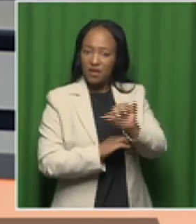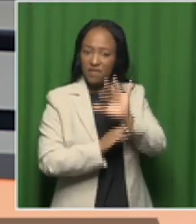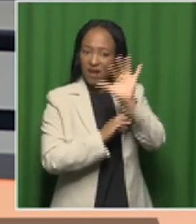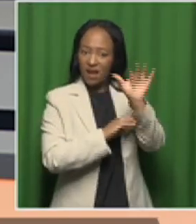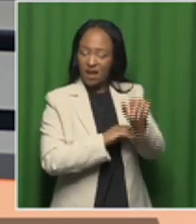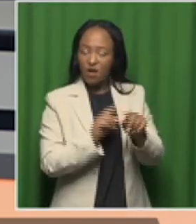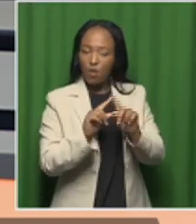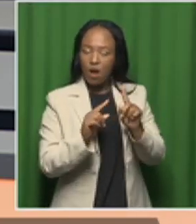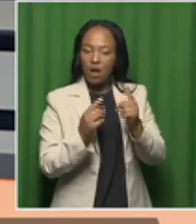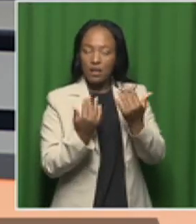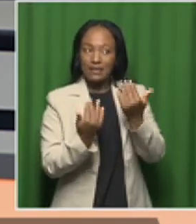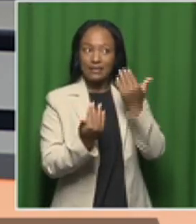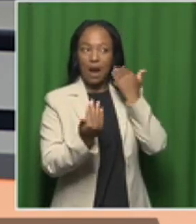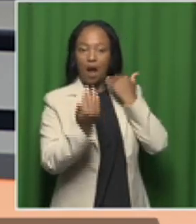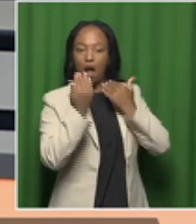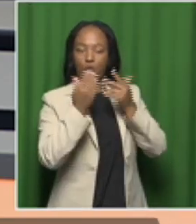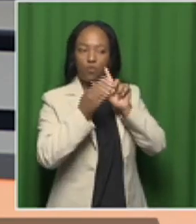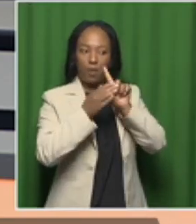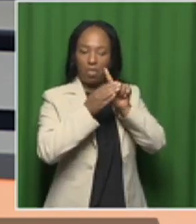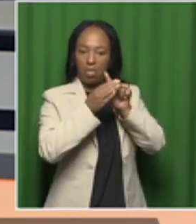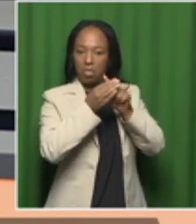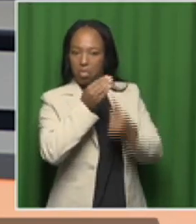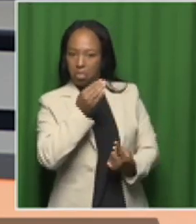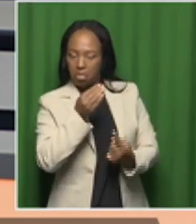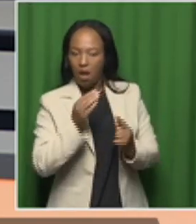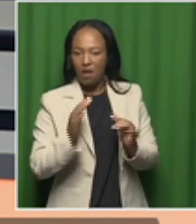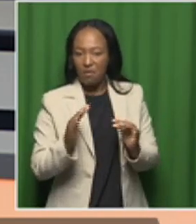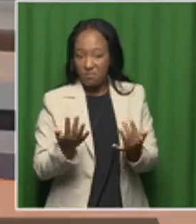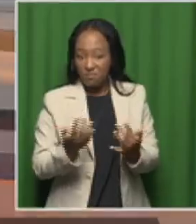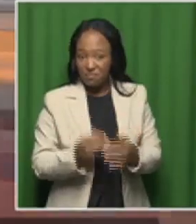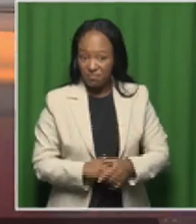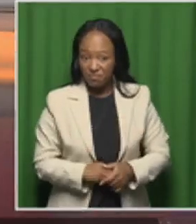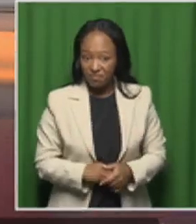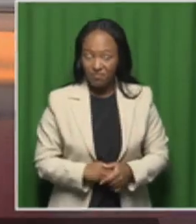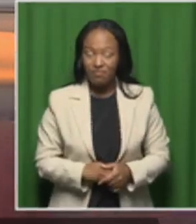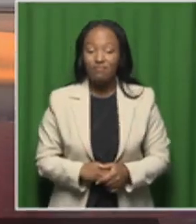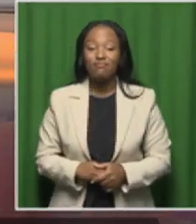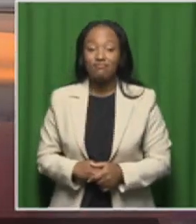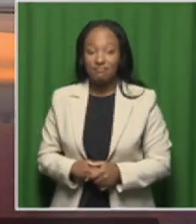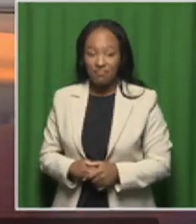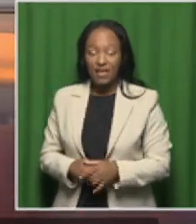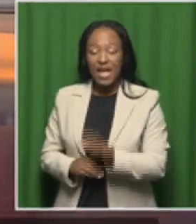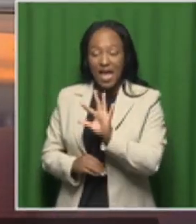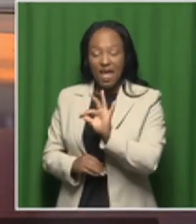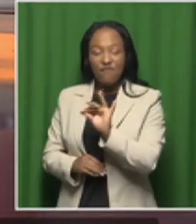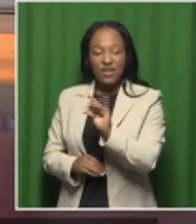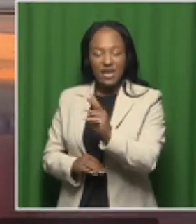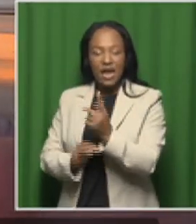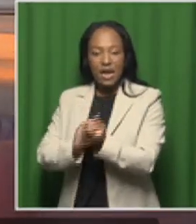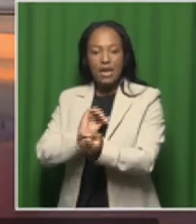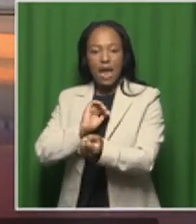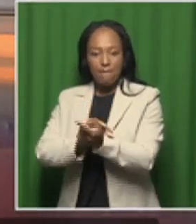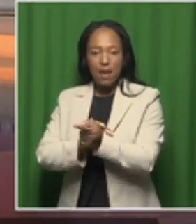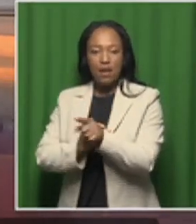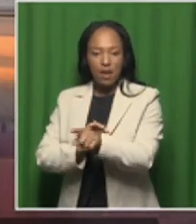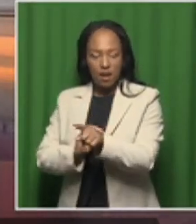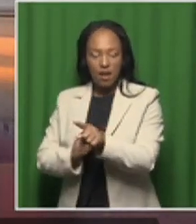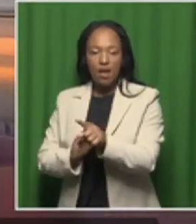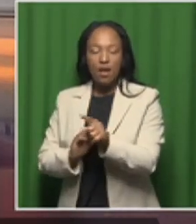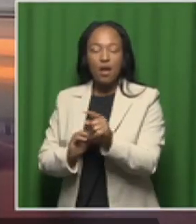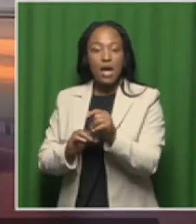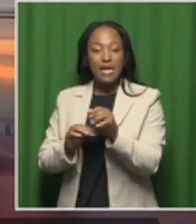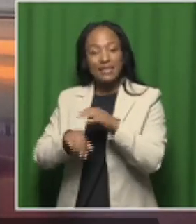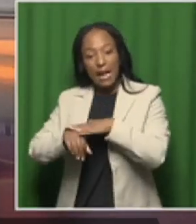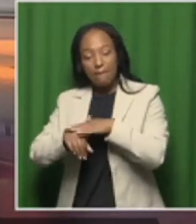drowning incidents and losing their lives? It's so severe. It happens almost every day. Yeah. This time of the year of the festives, people